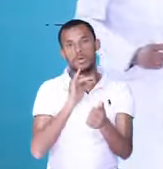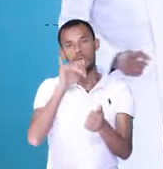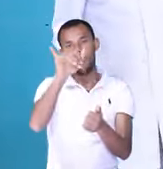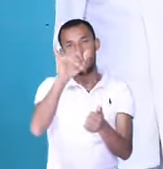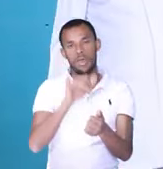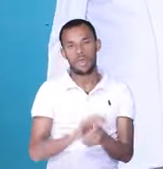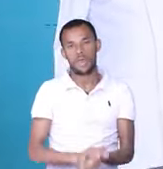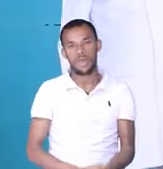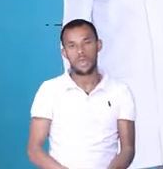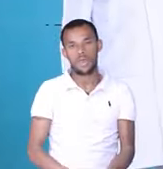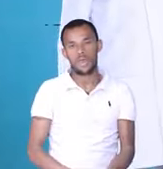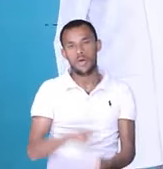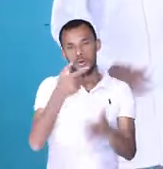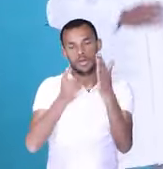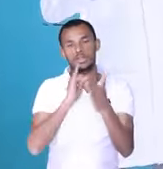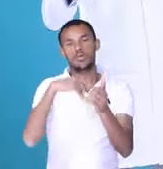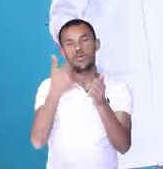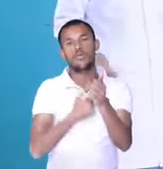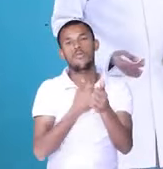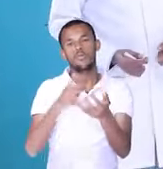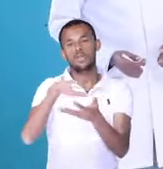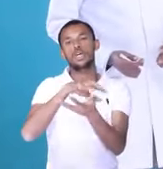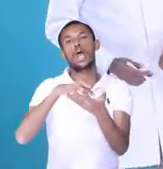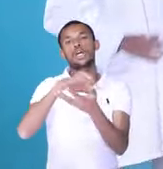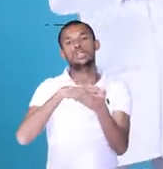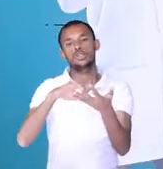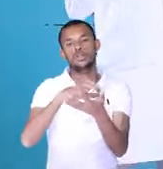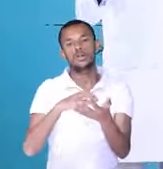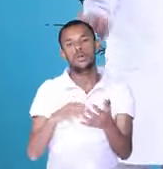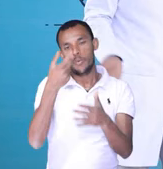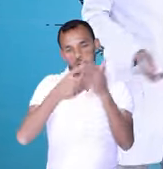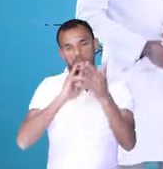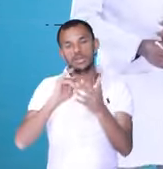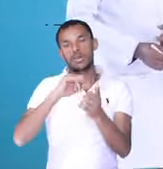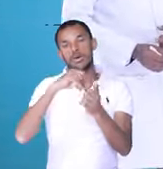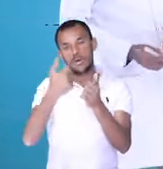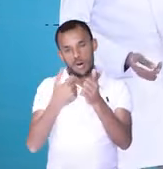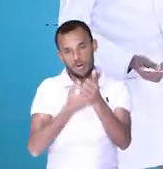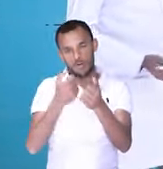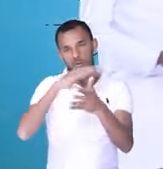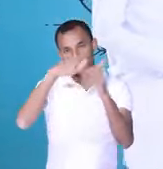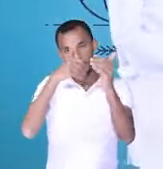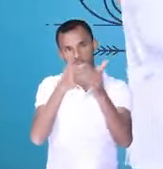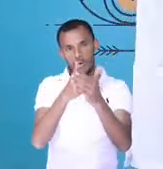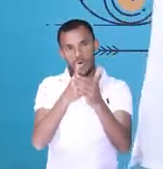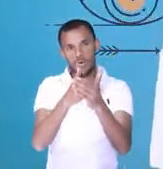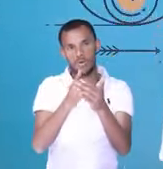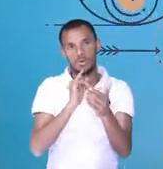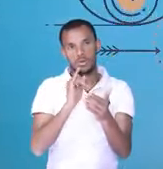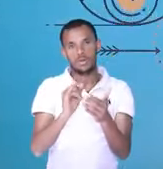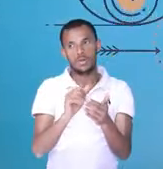Y. What is the order of the reaction? What is the order of overall? The overall order